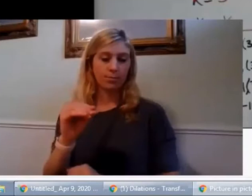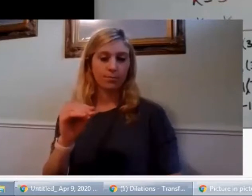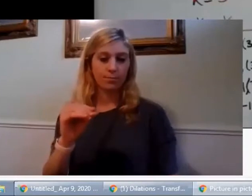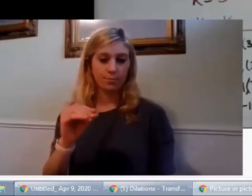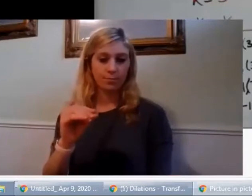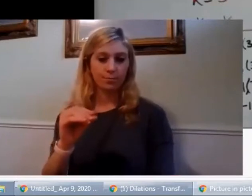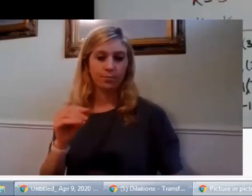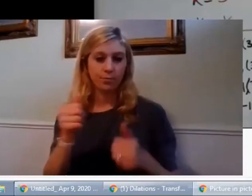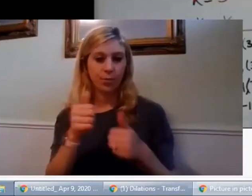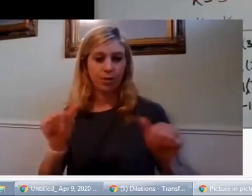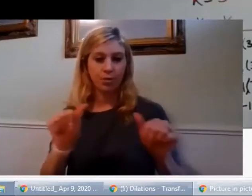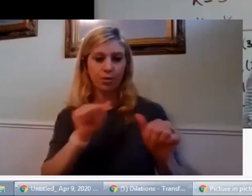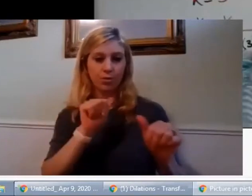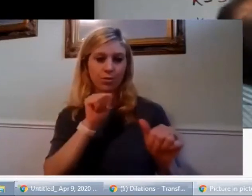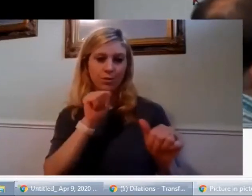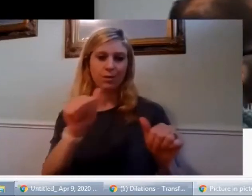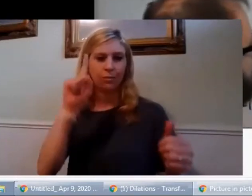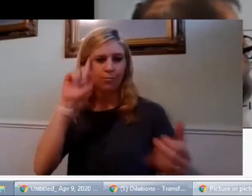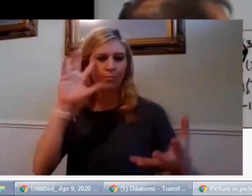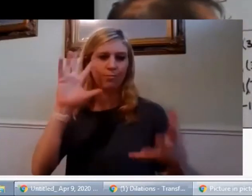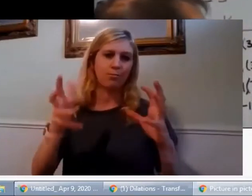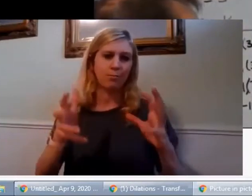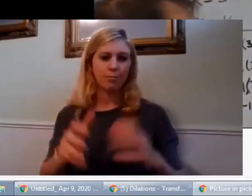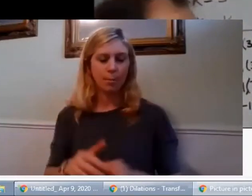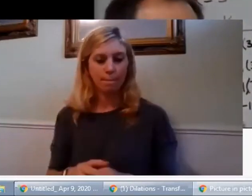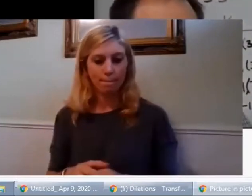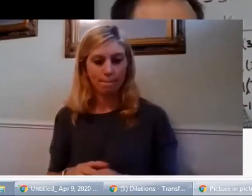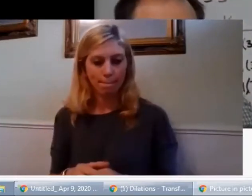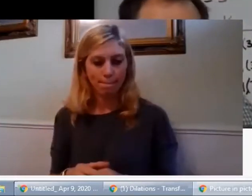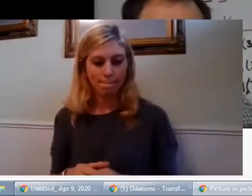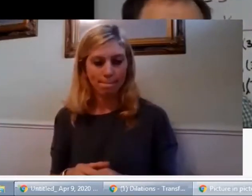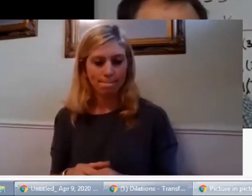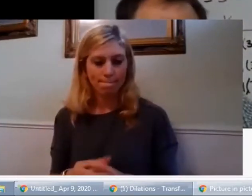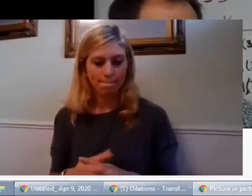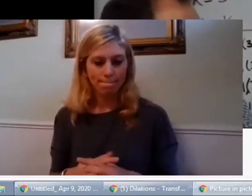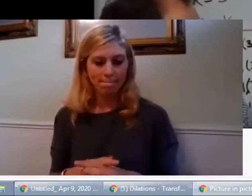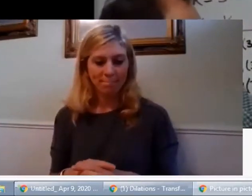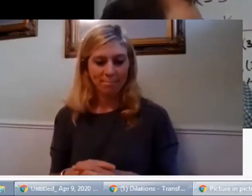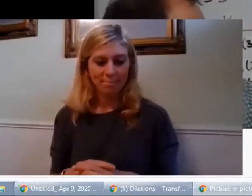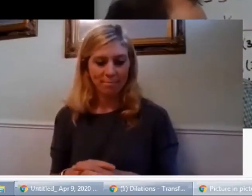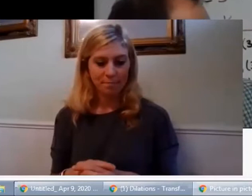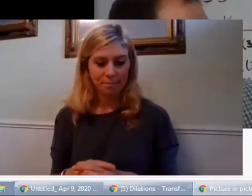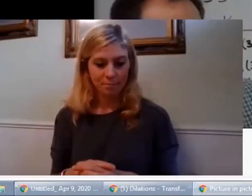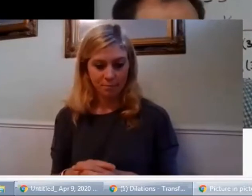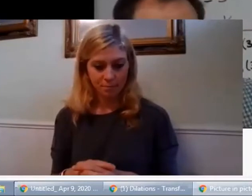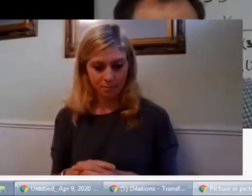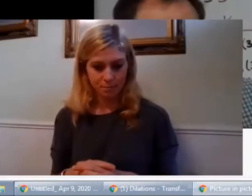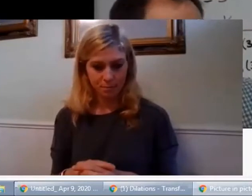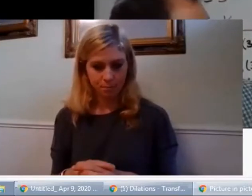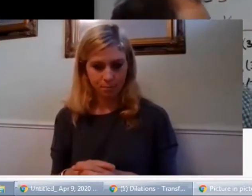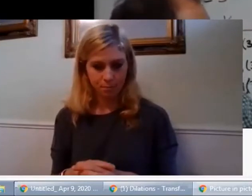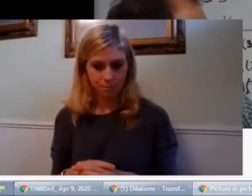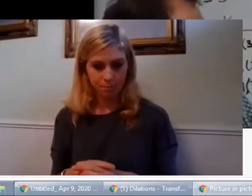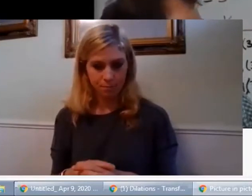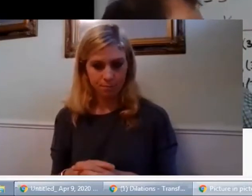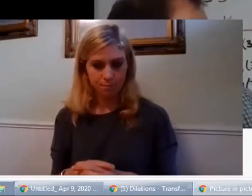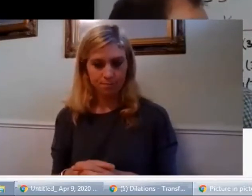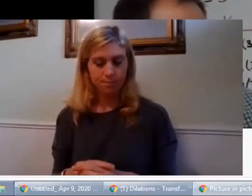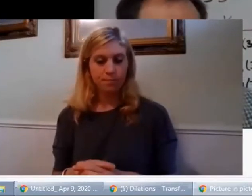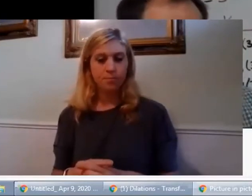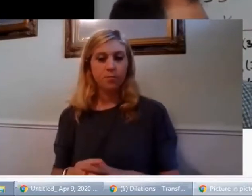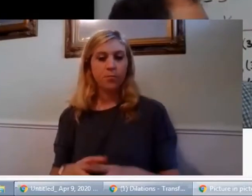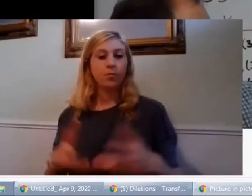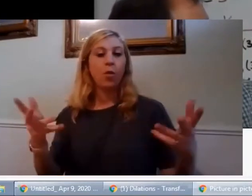Put that up there to there. Okay. So what we know is our image here,